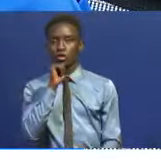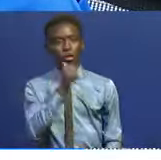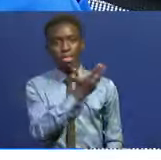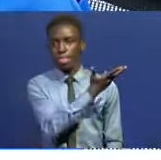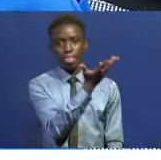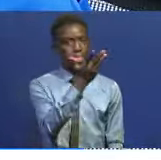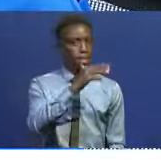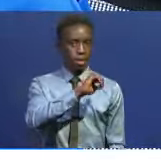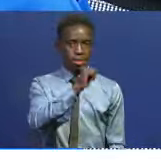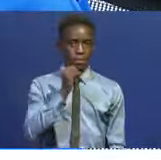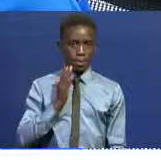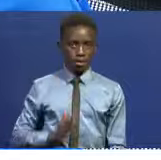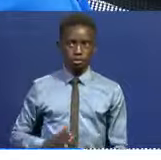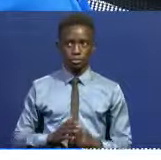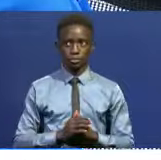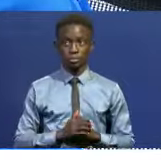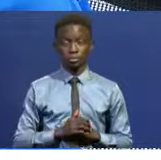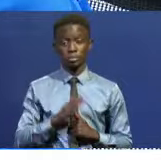arrest